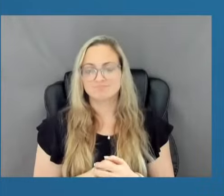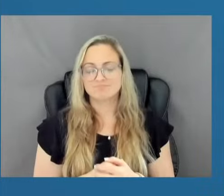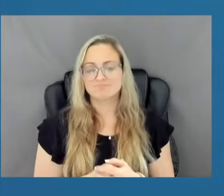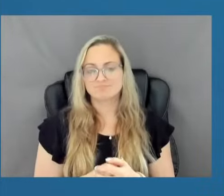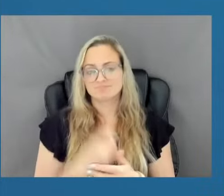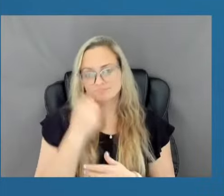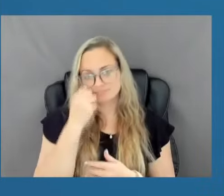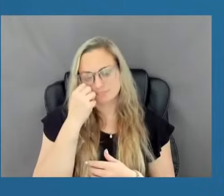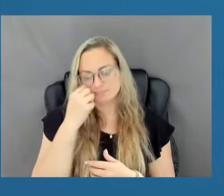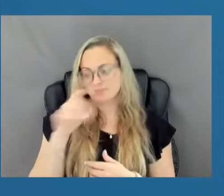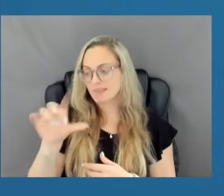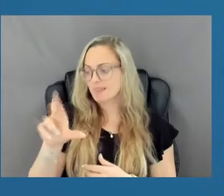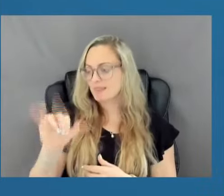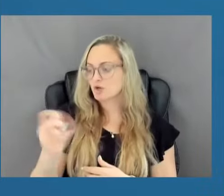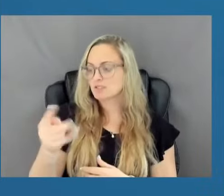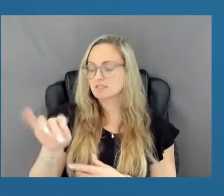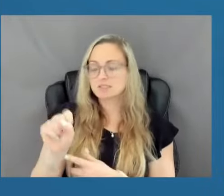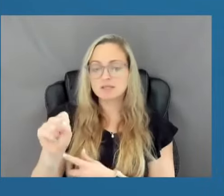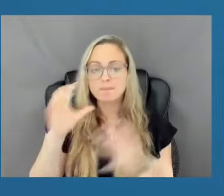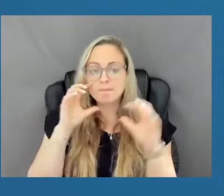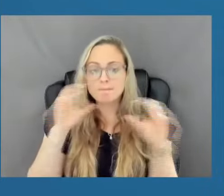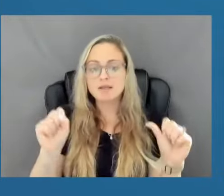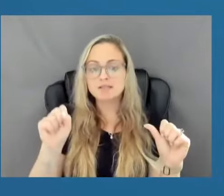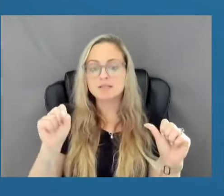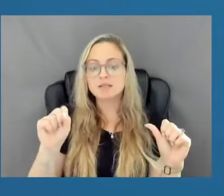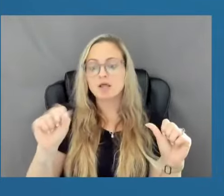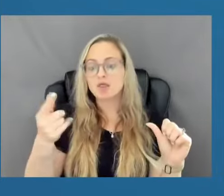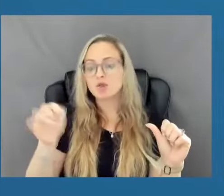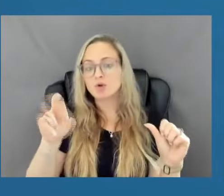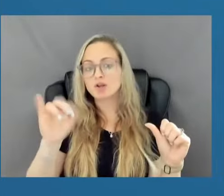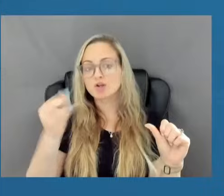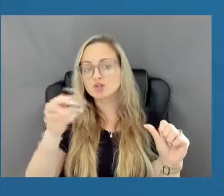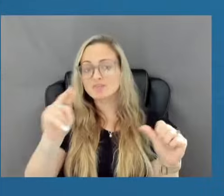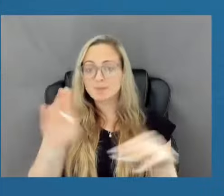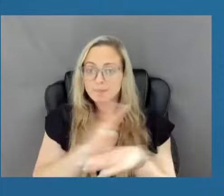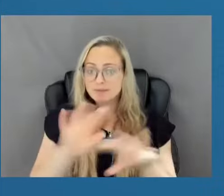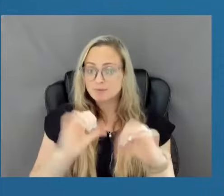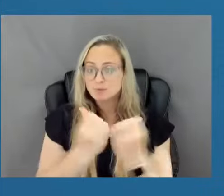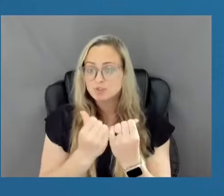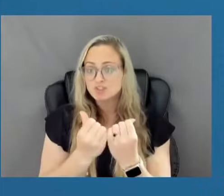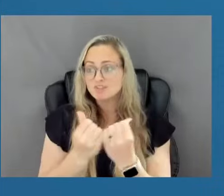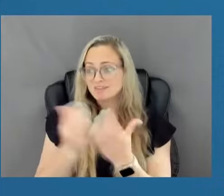And Larry Stitz, the president of the Greater Jefferson Business Association. Larry.